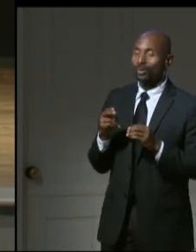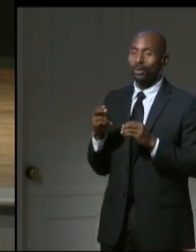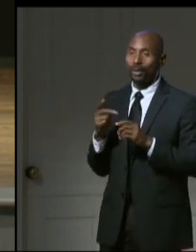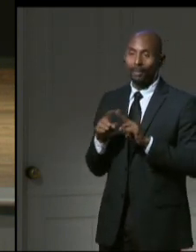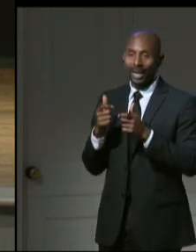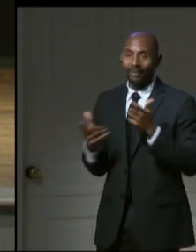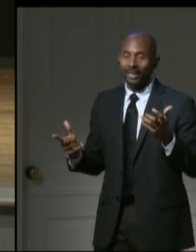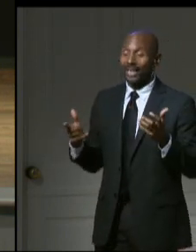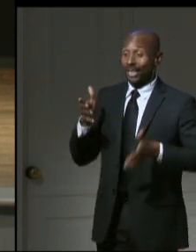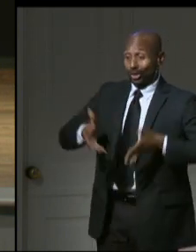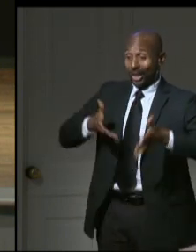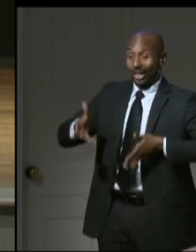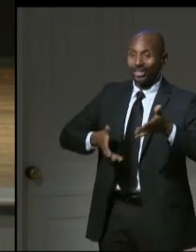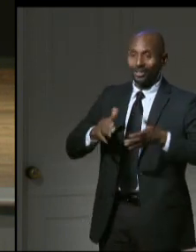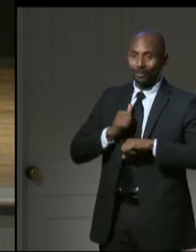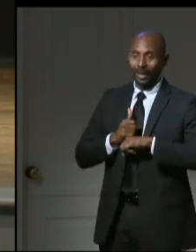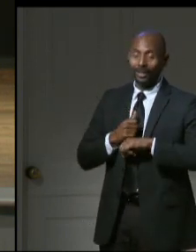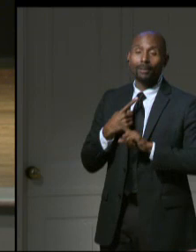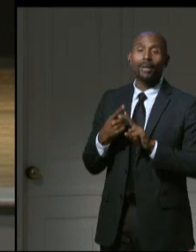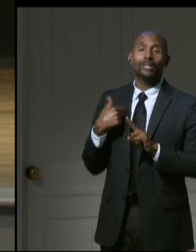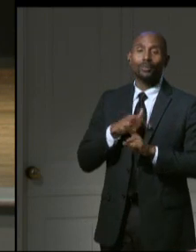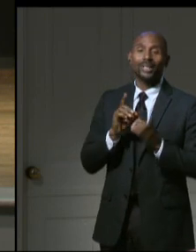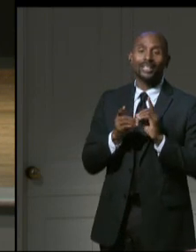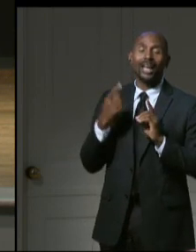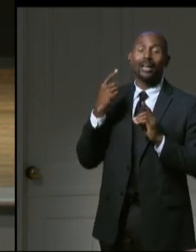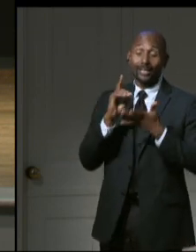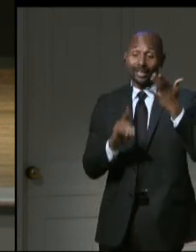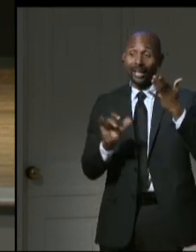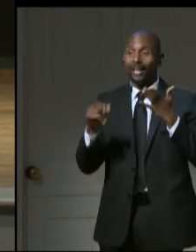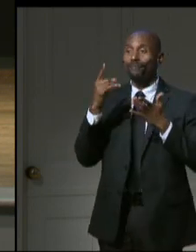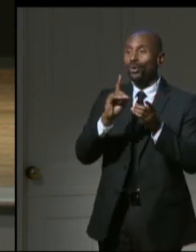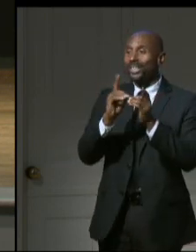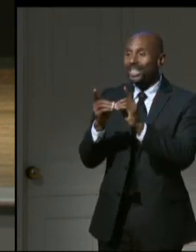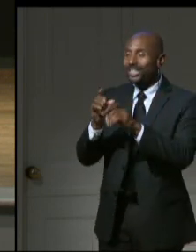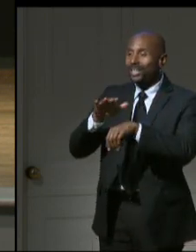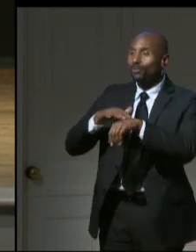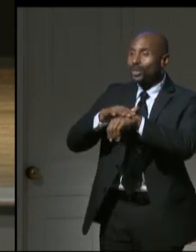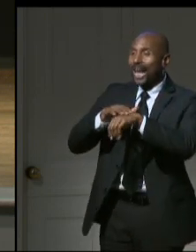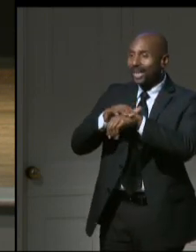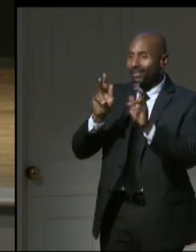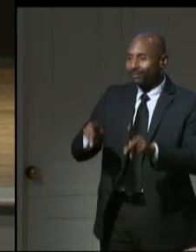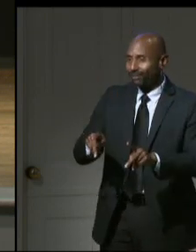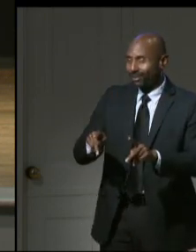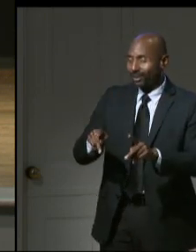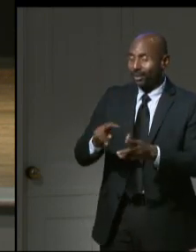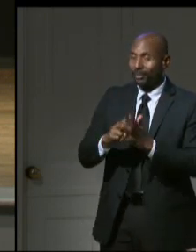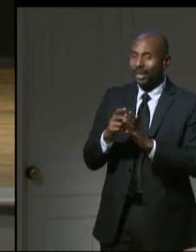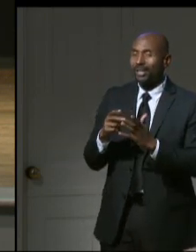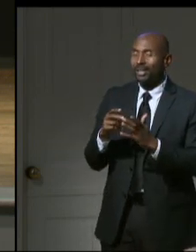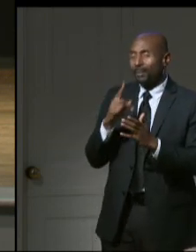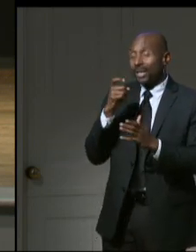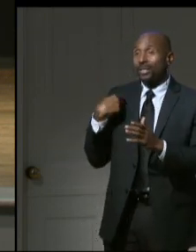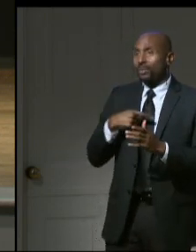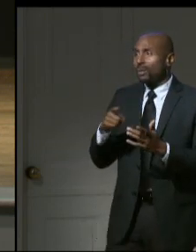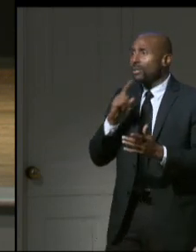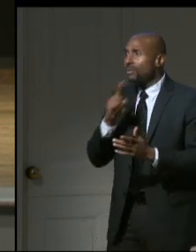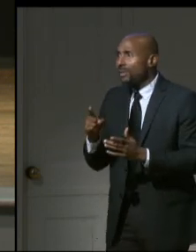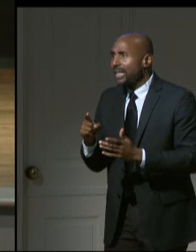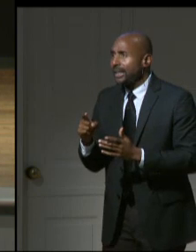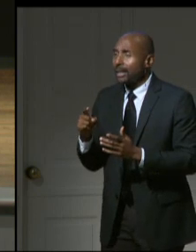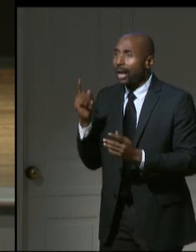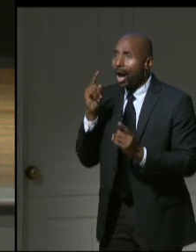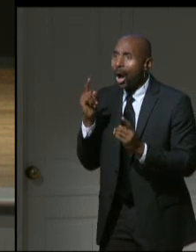gesture-based, and we designed for the digital native because we were so worried about our 45 plus people